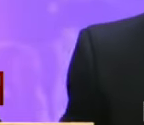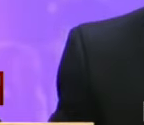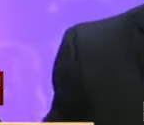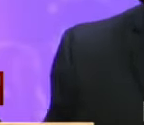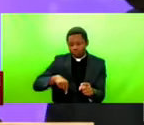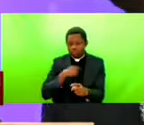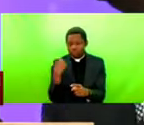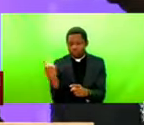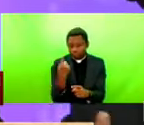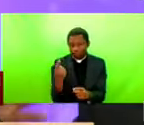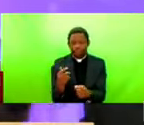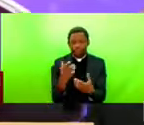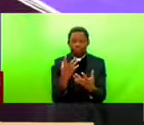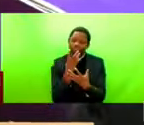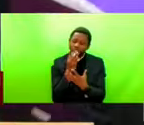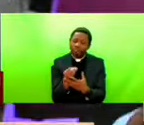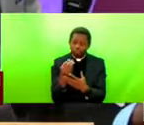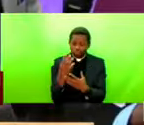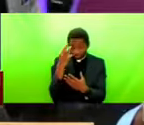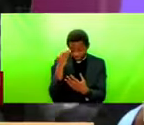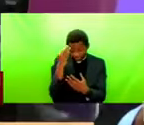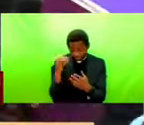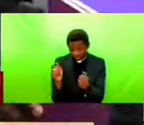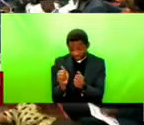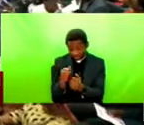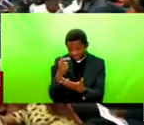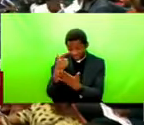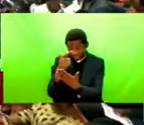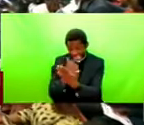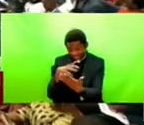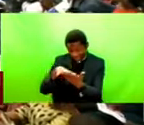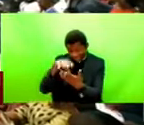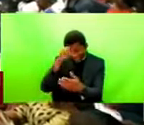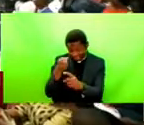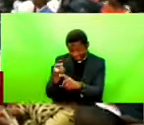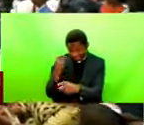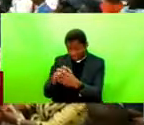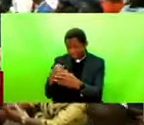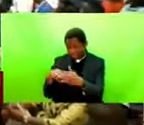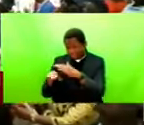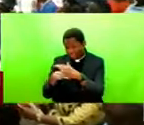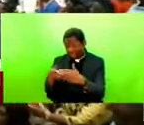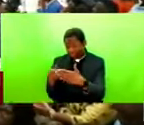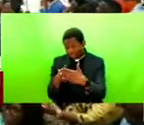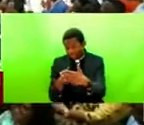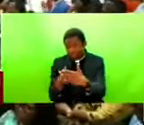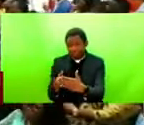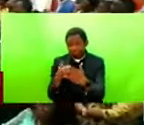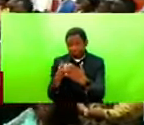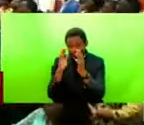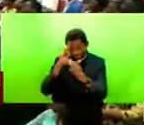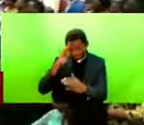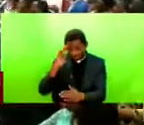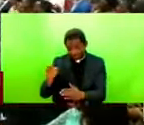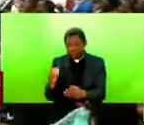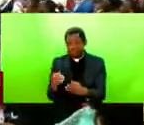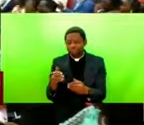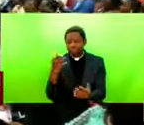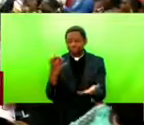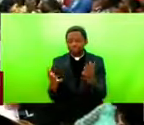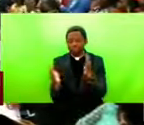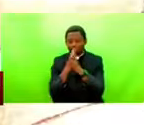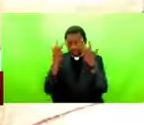always cherish the memories and lessons learned under your guidance. We salute you. We